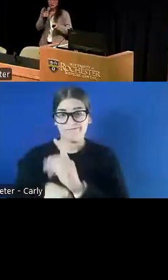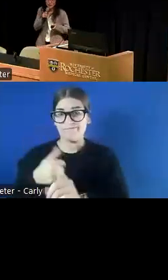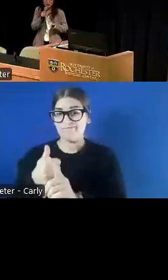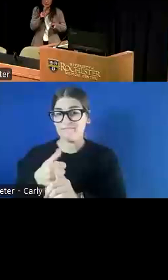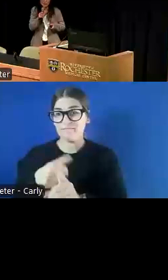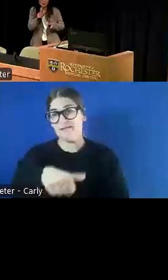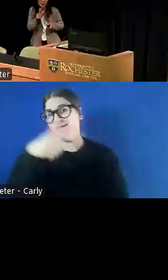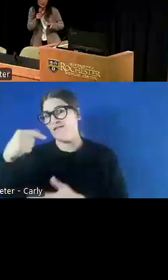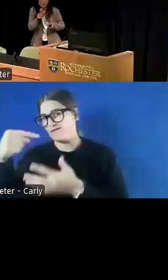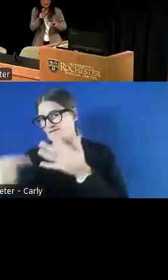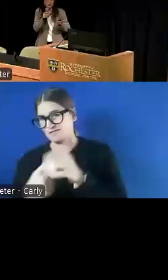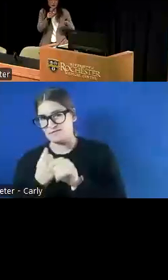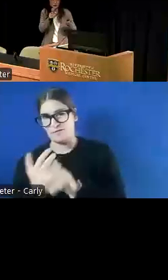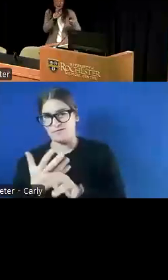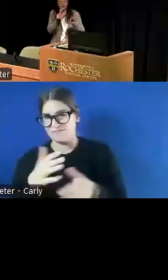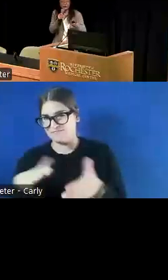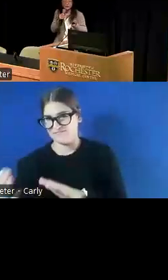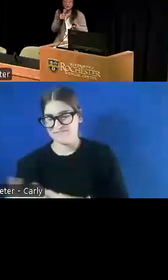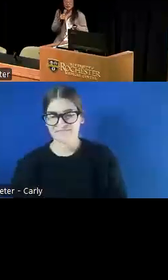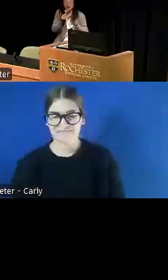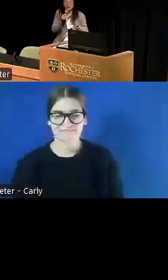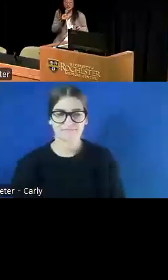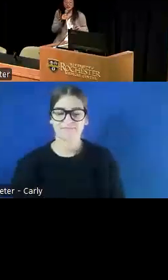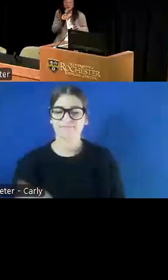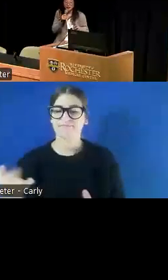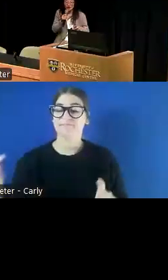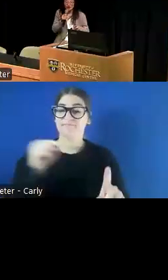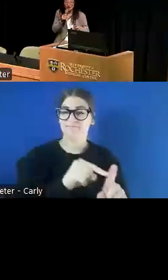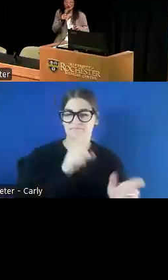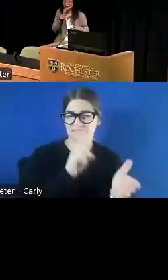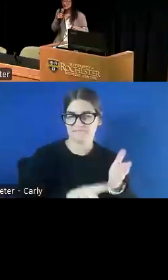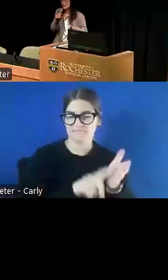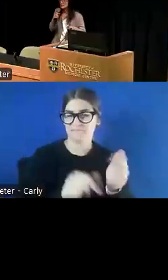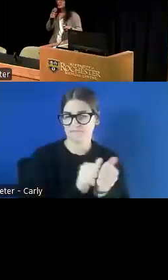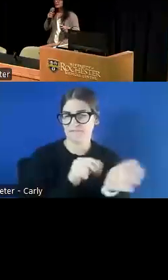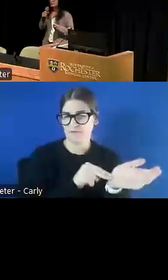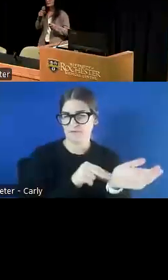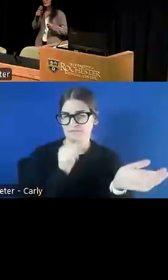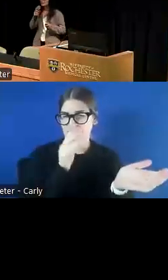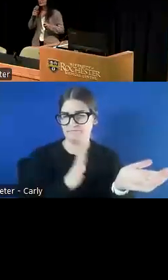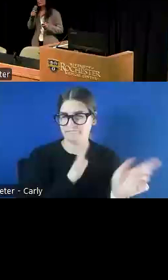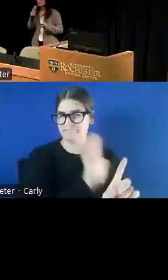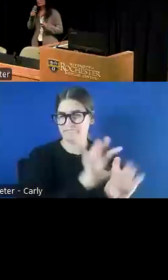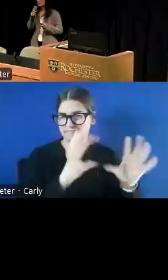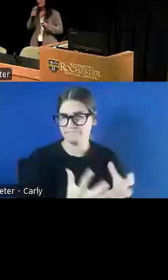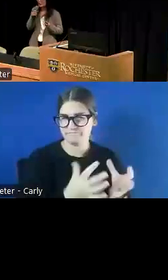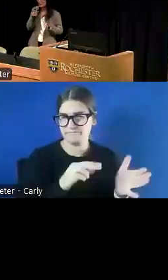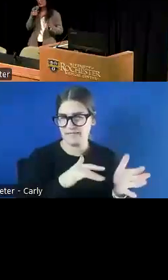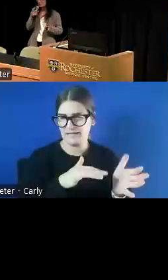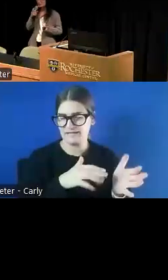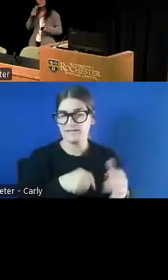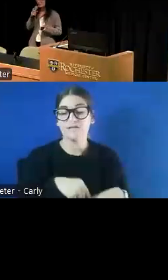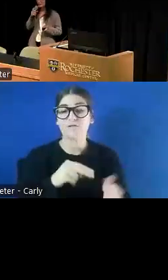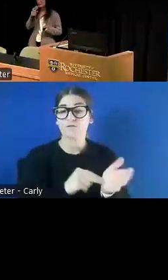all-cause mortality. And even going back to this nurses' health study, it's saying that the nurses who are